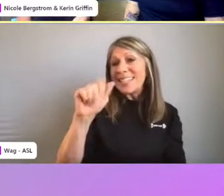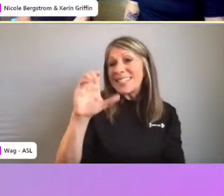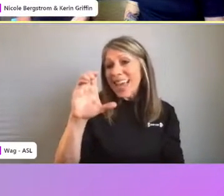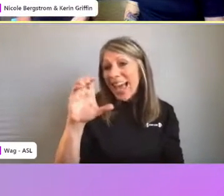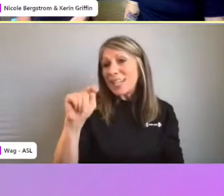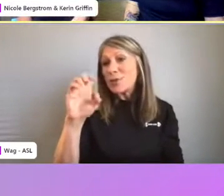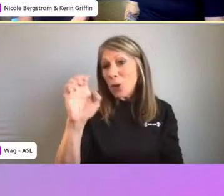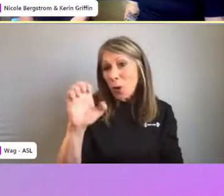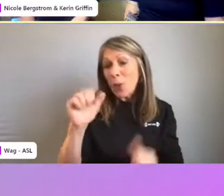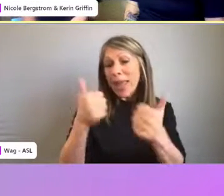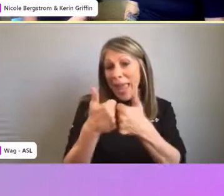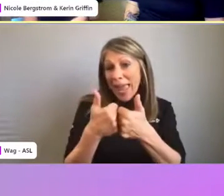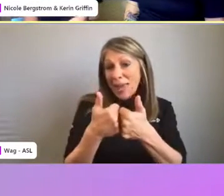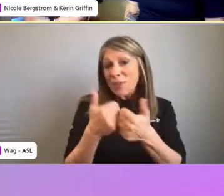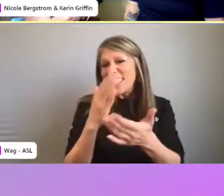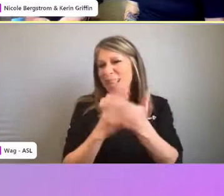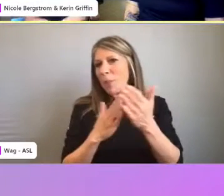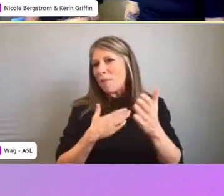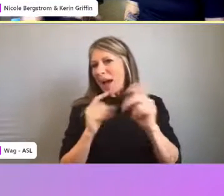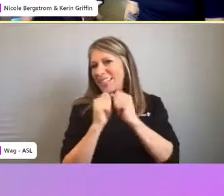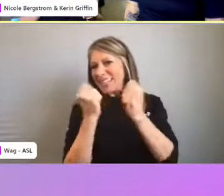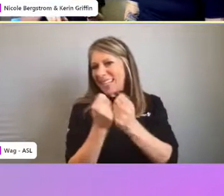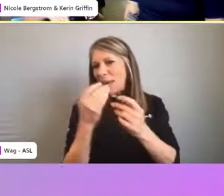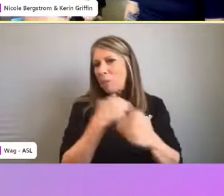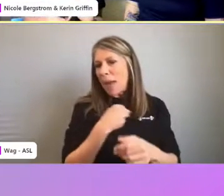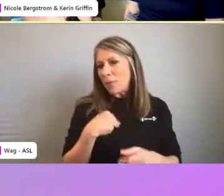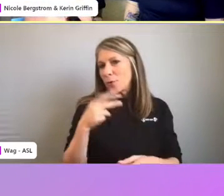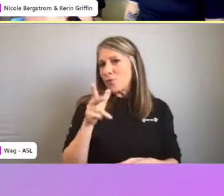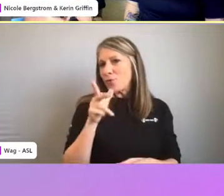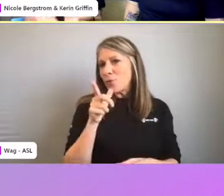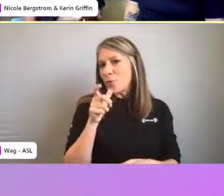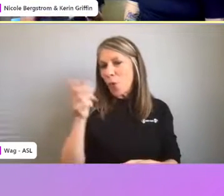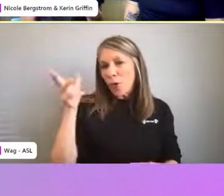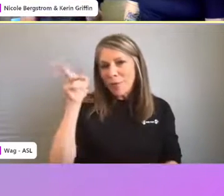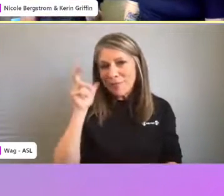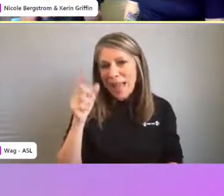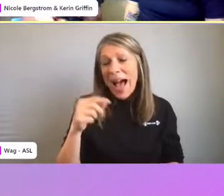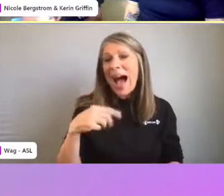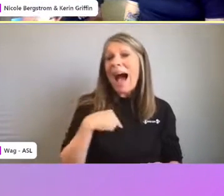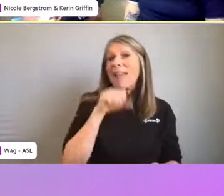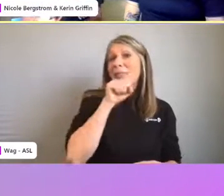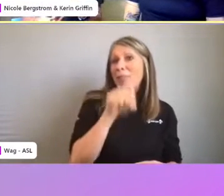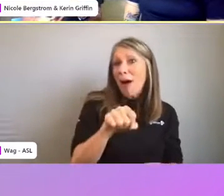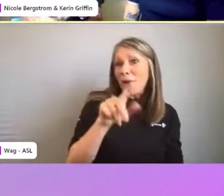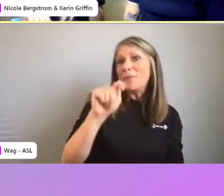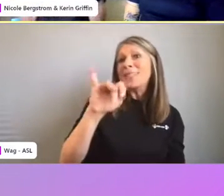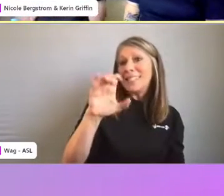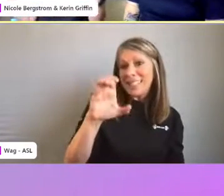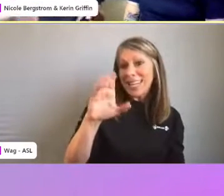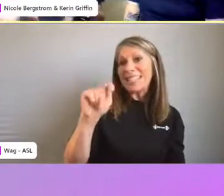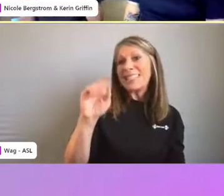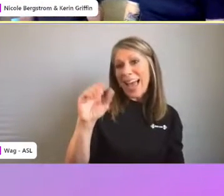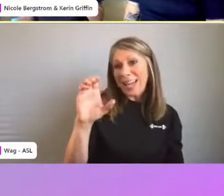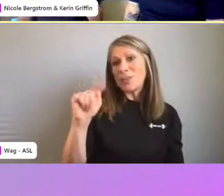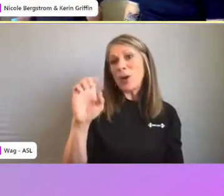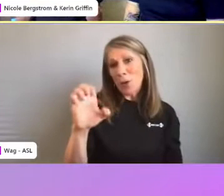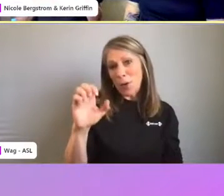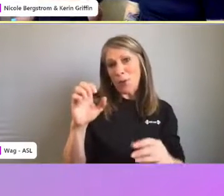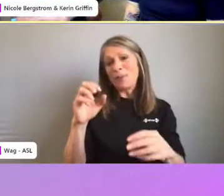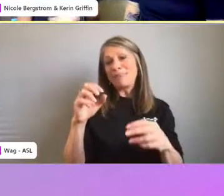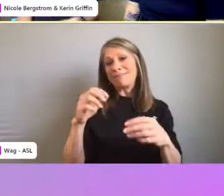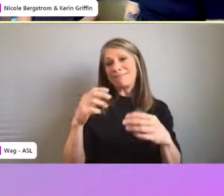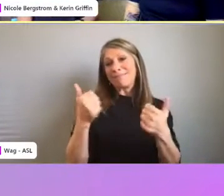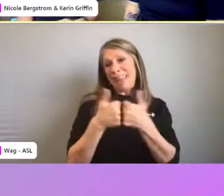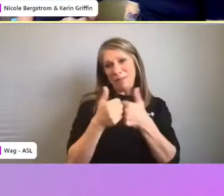team members who are listening, they know how much, not only do I love Boggle, but I also love tic-tac-toe. So here's tic-tac-toe